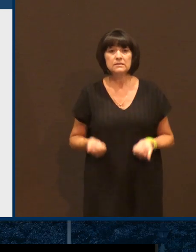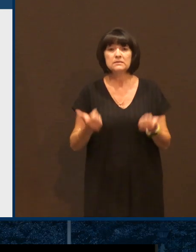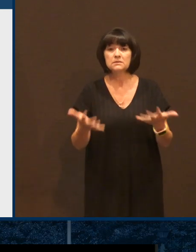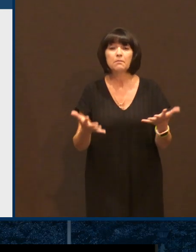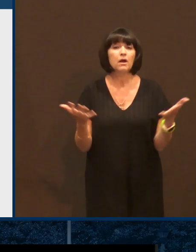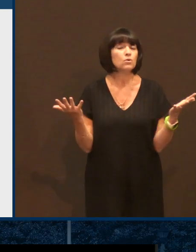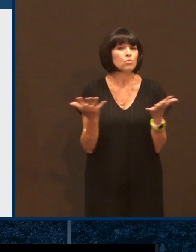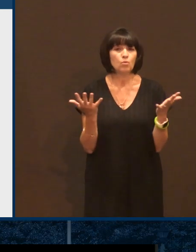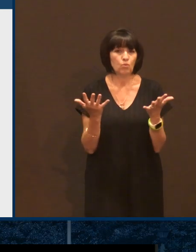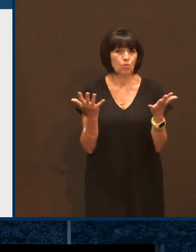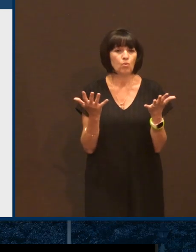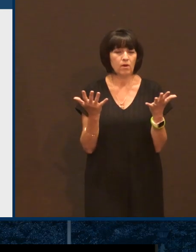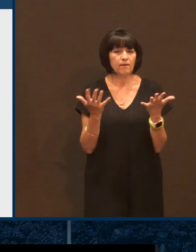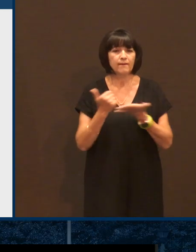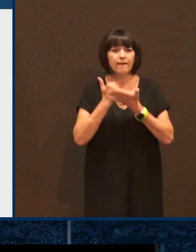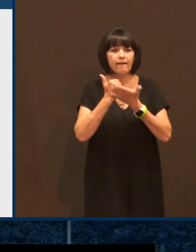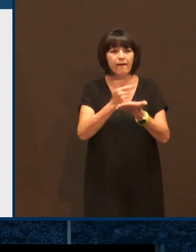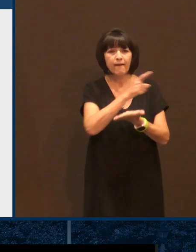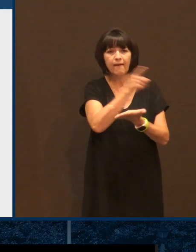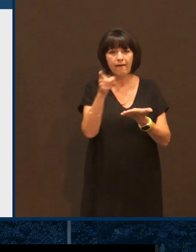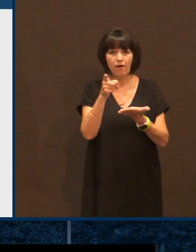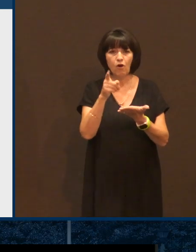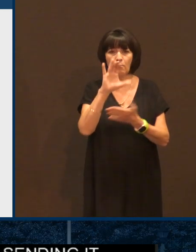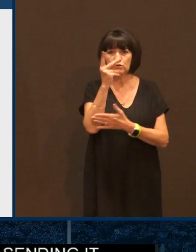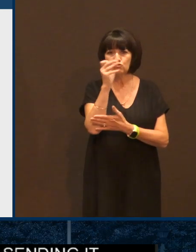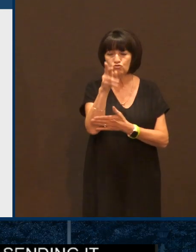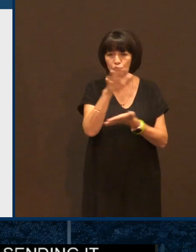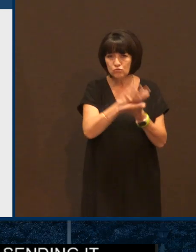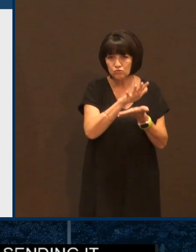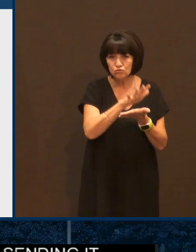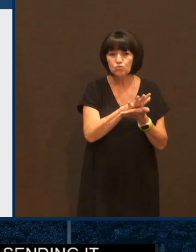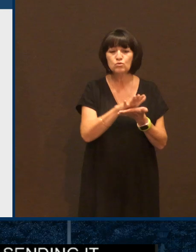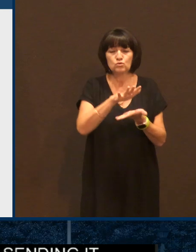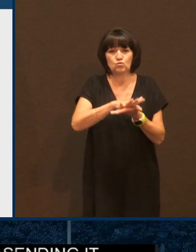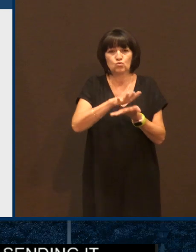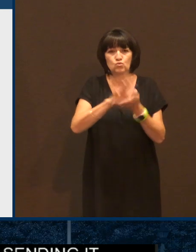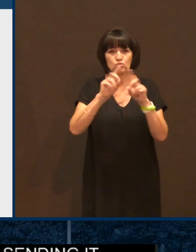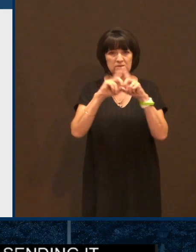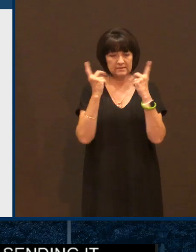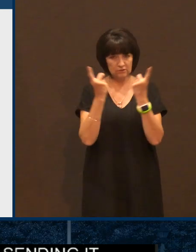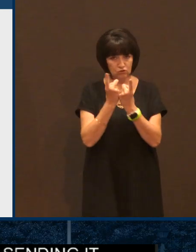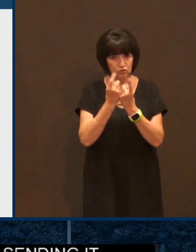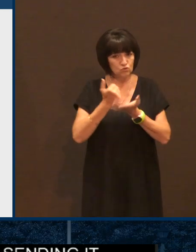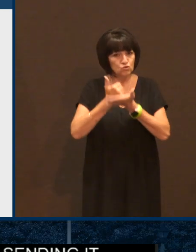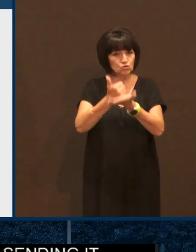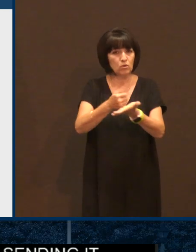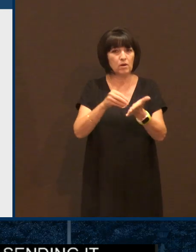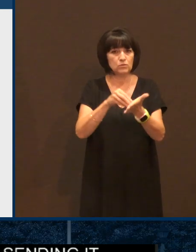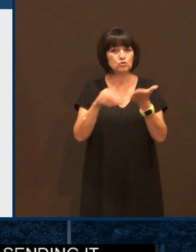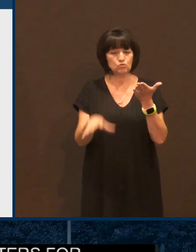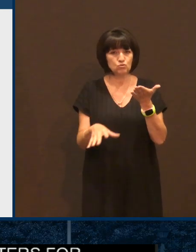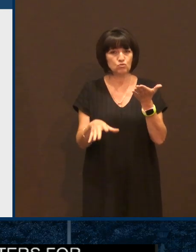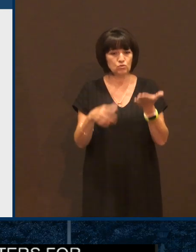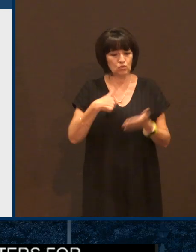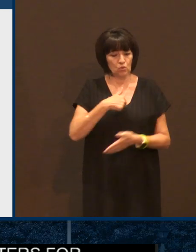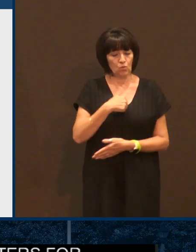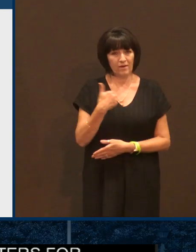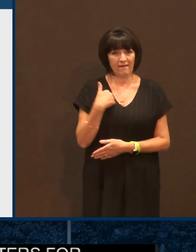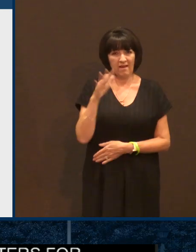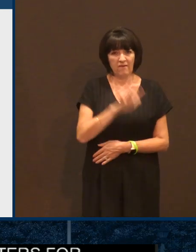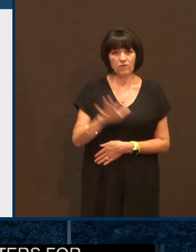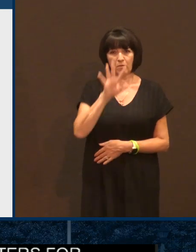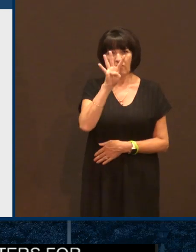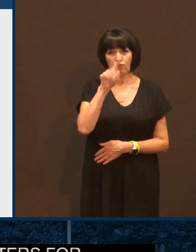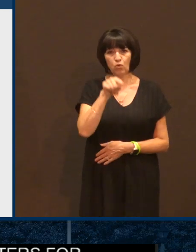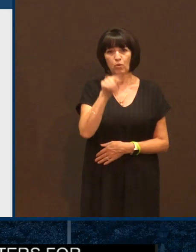happens in districts and charters for our students. We have about $4.5 million invested,